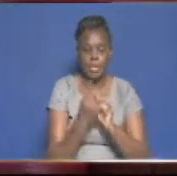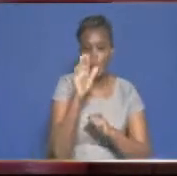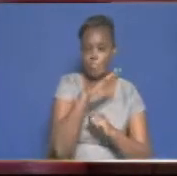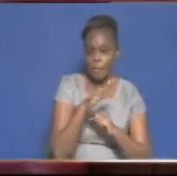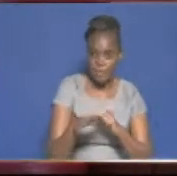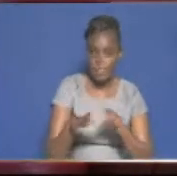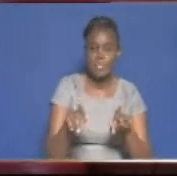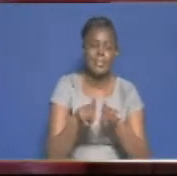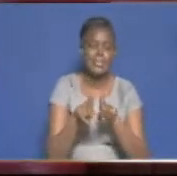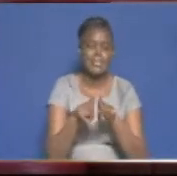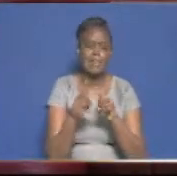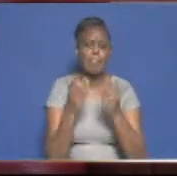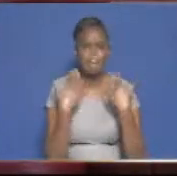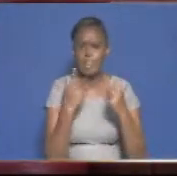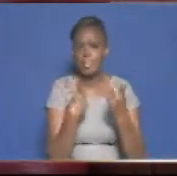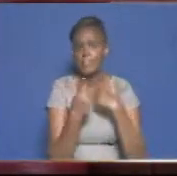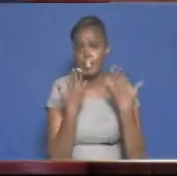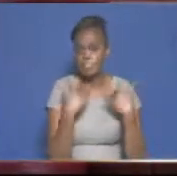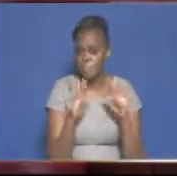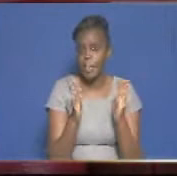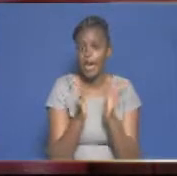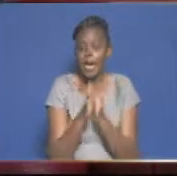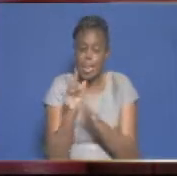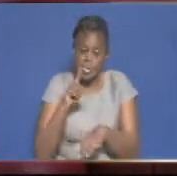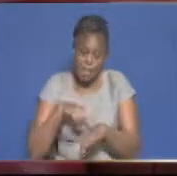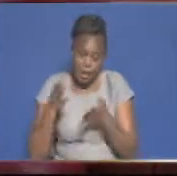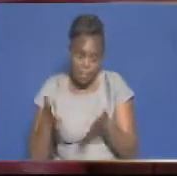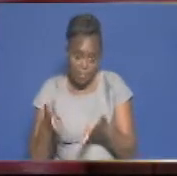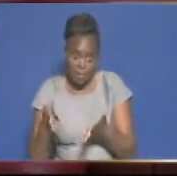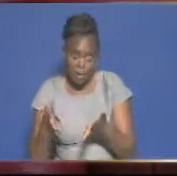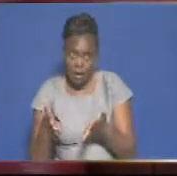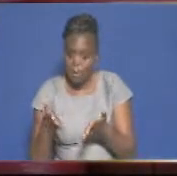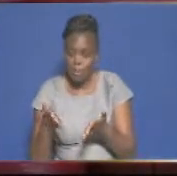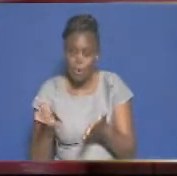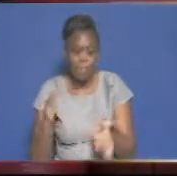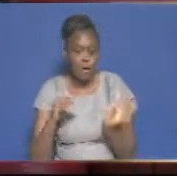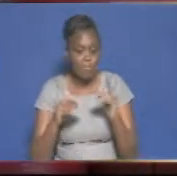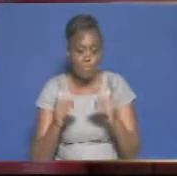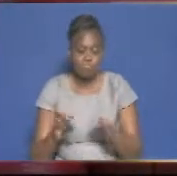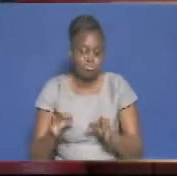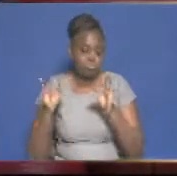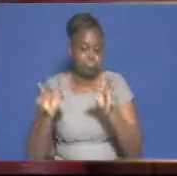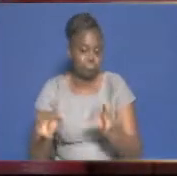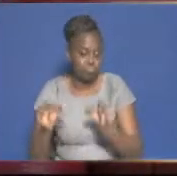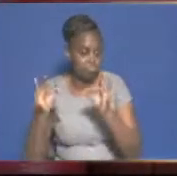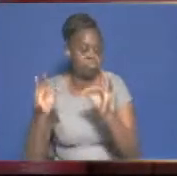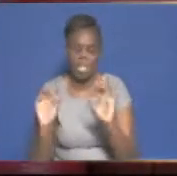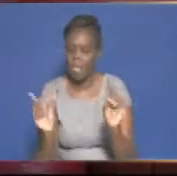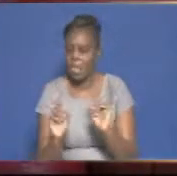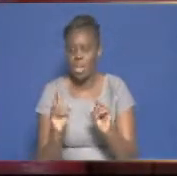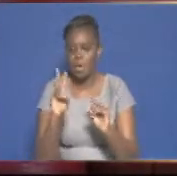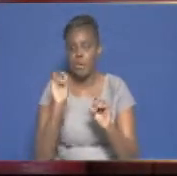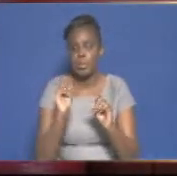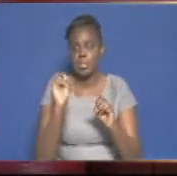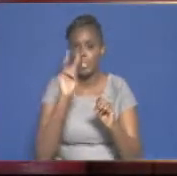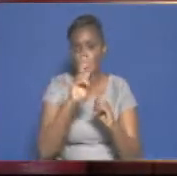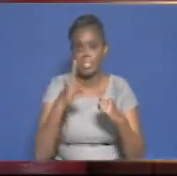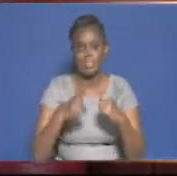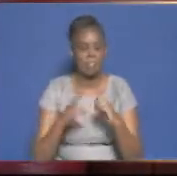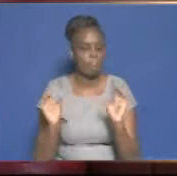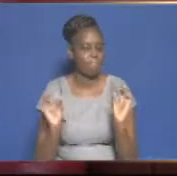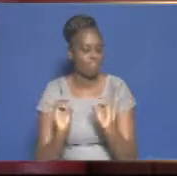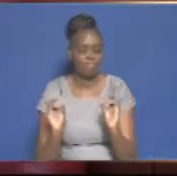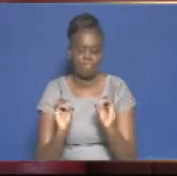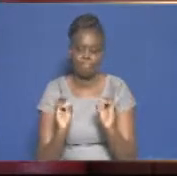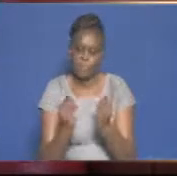the Honourable Dwale said, Mr. Speaker, and this time we are not going to postpone again to 2027. Mr. Speaker, we